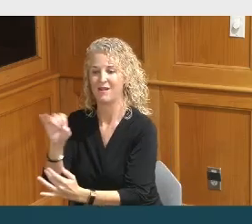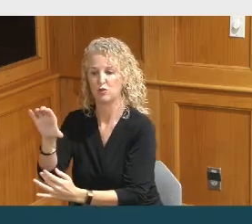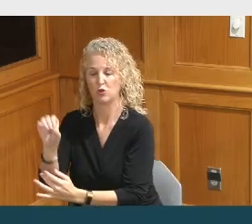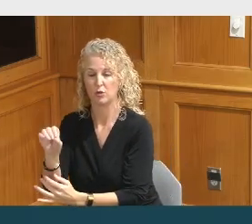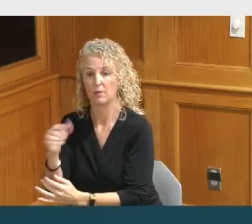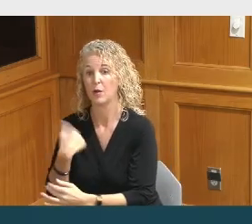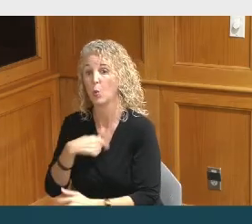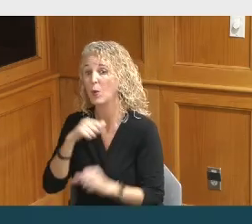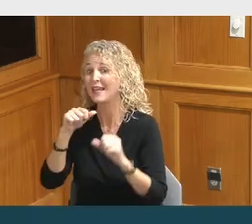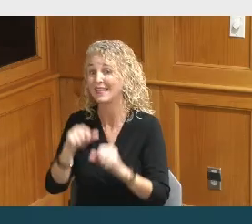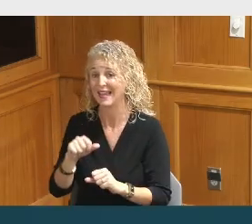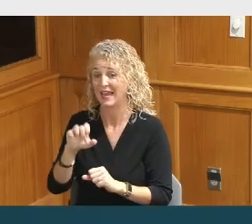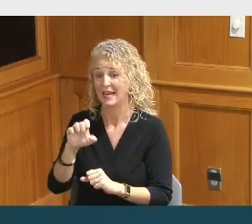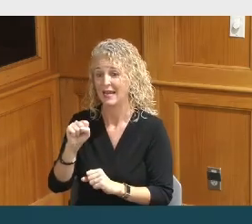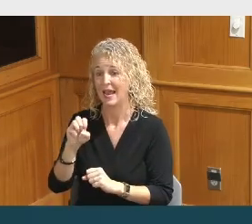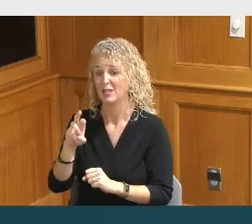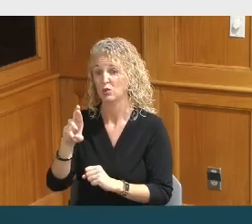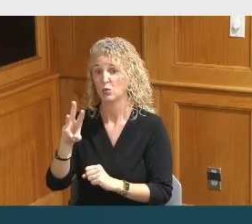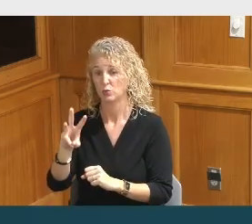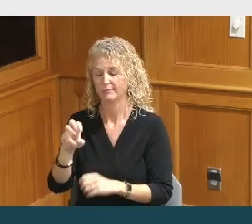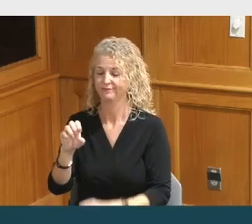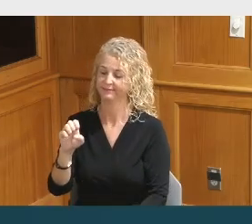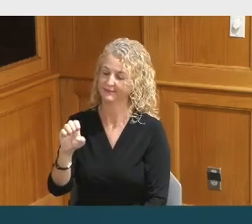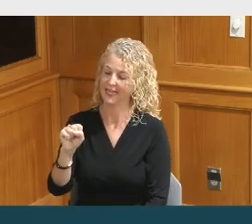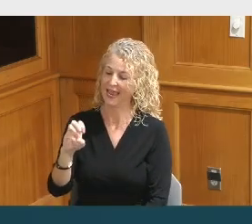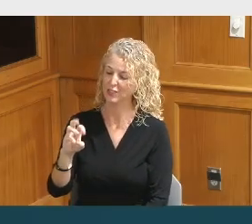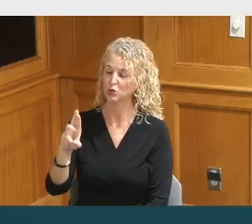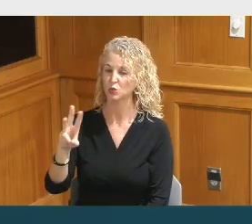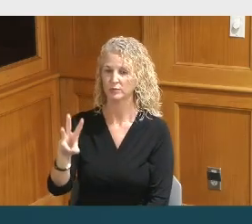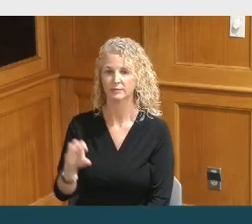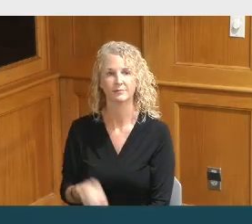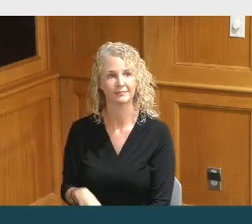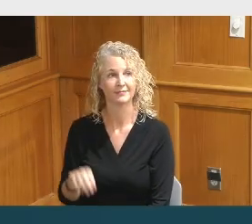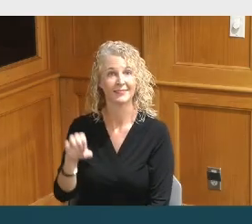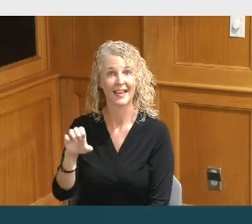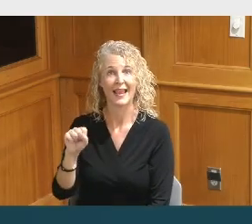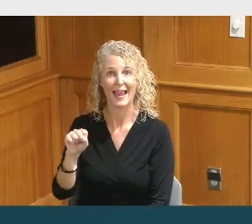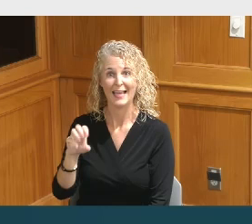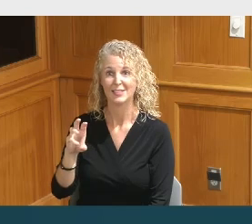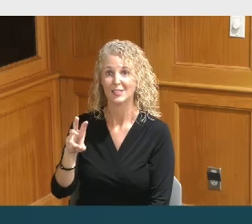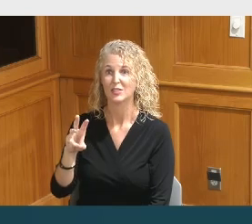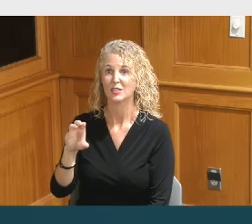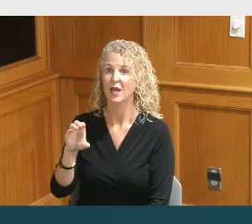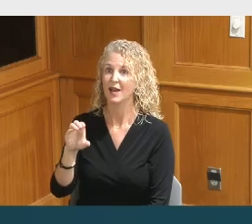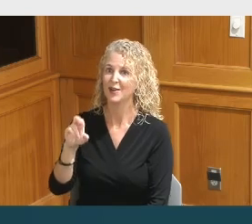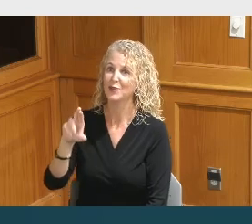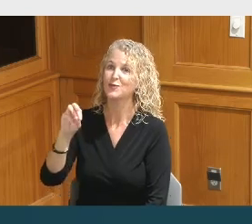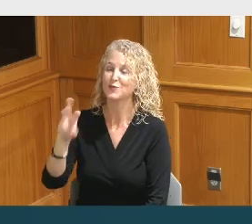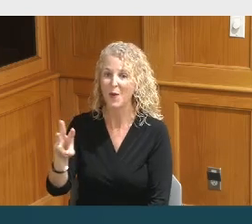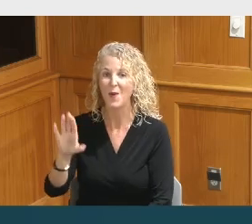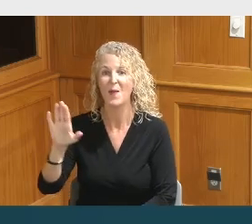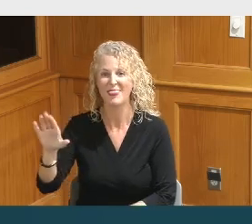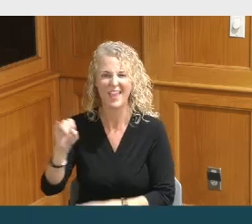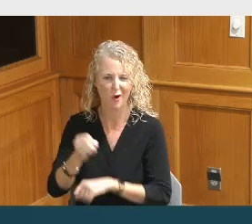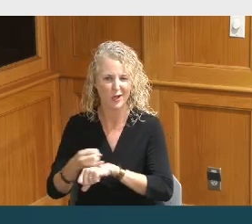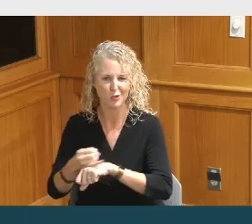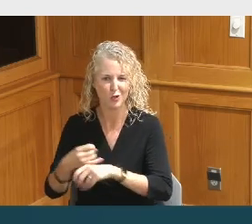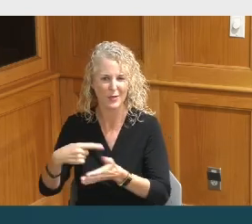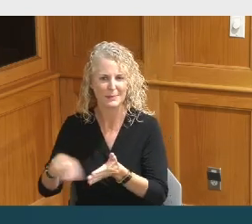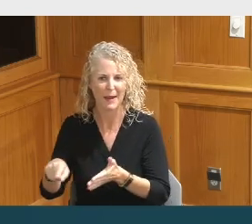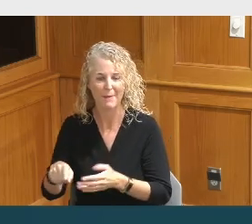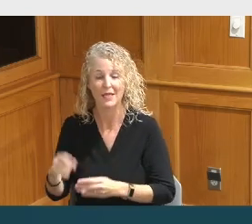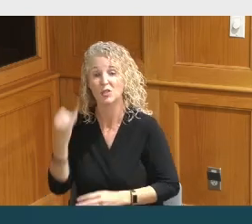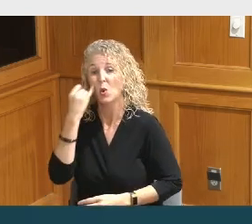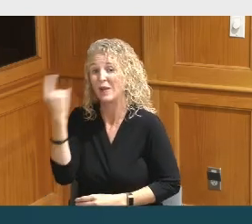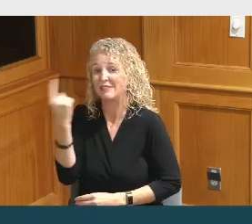actually escrow the homeowner's insurance and their property taxes into the loan payment so that a homeowner, particularly that's useful, I think, if